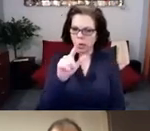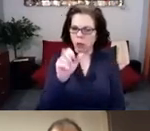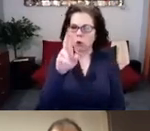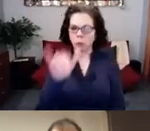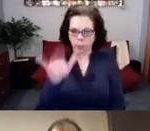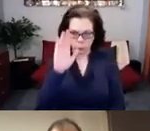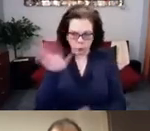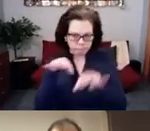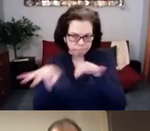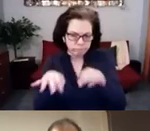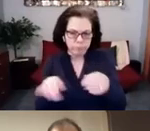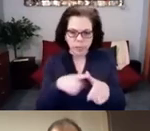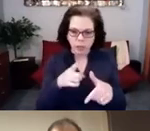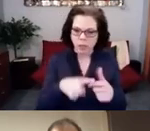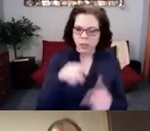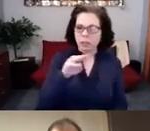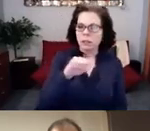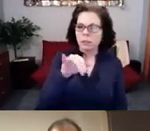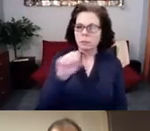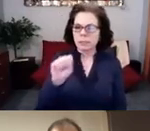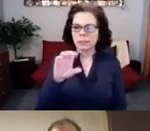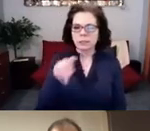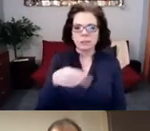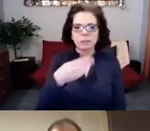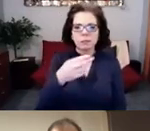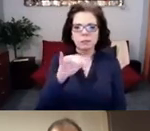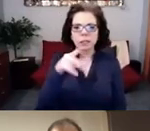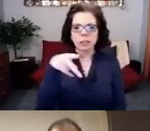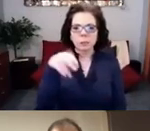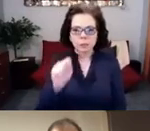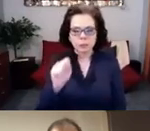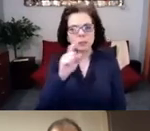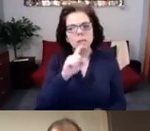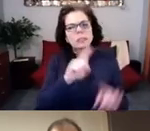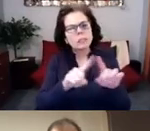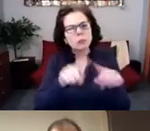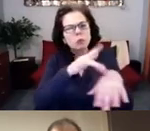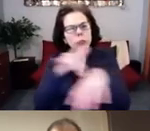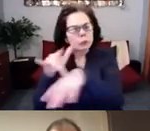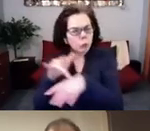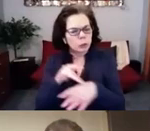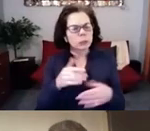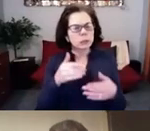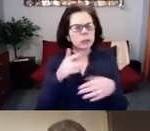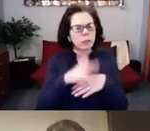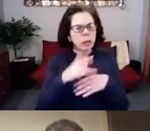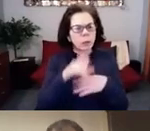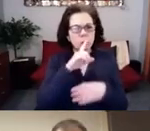our Chief Engagement Officer, will share with you a series of additional resources that are available to support you and your